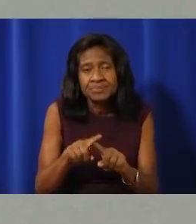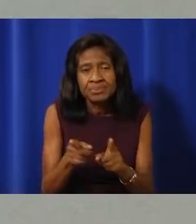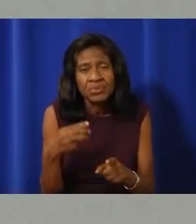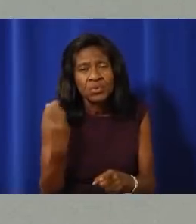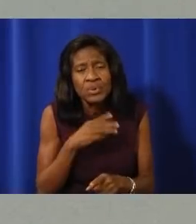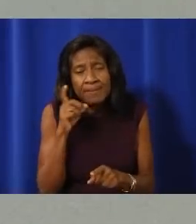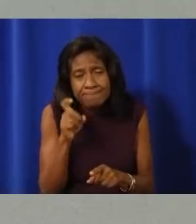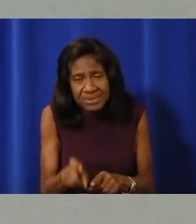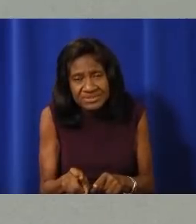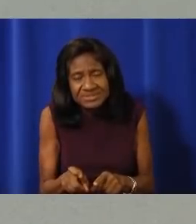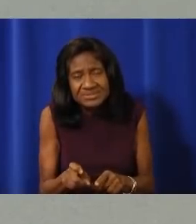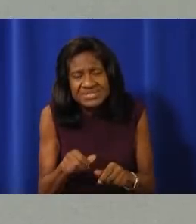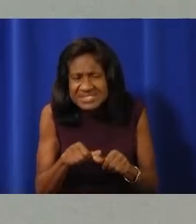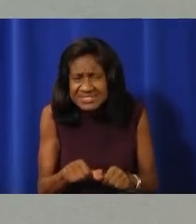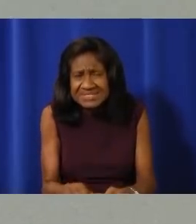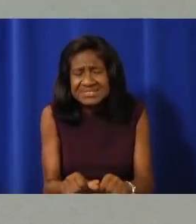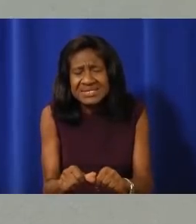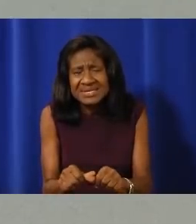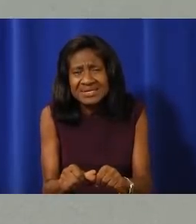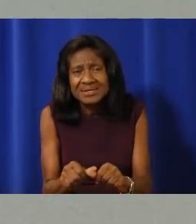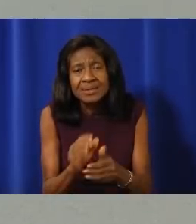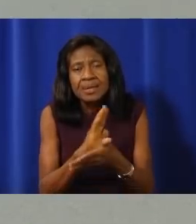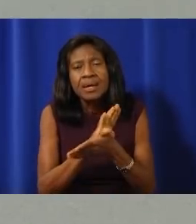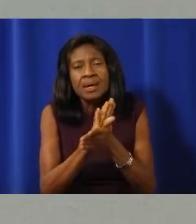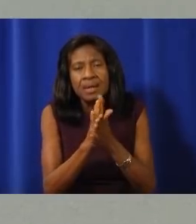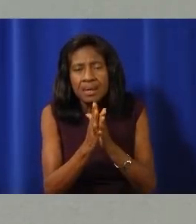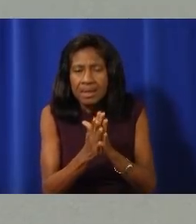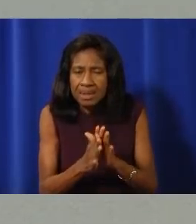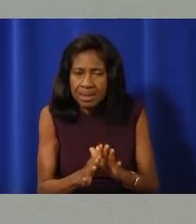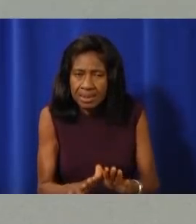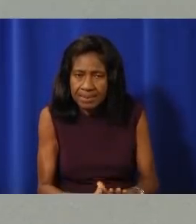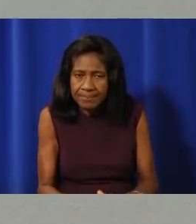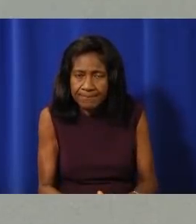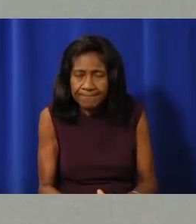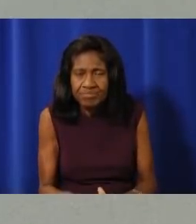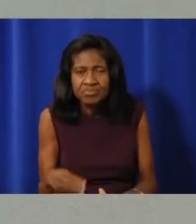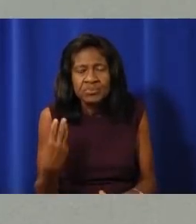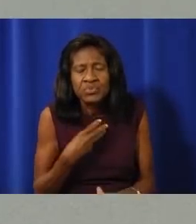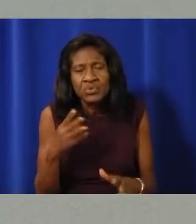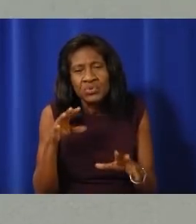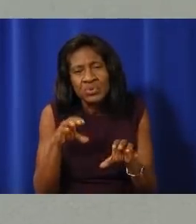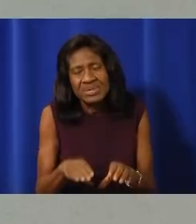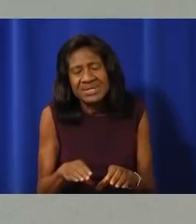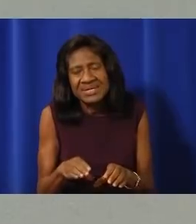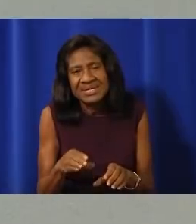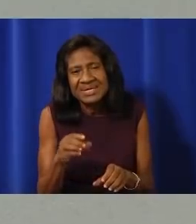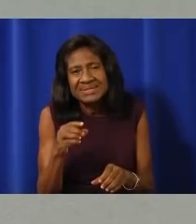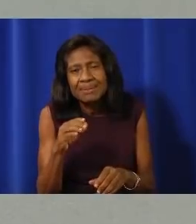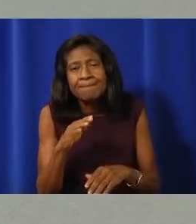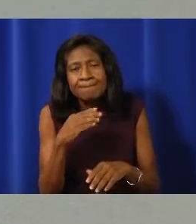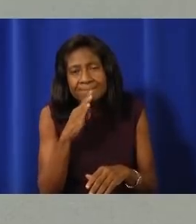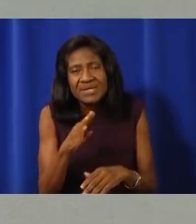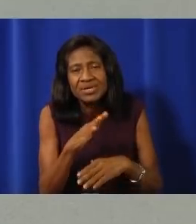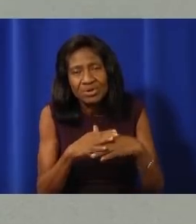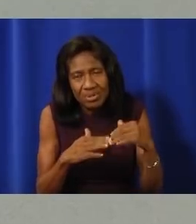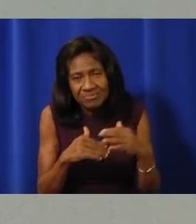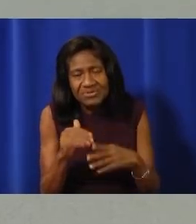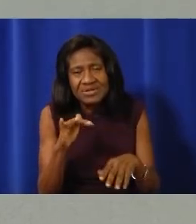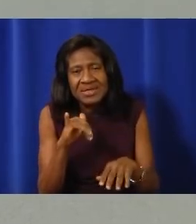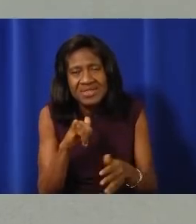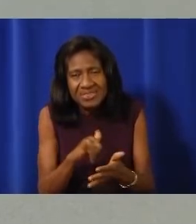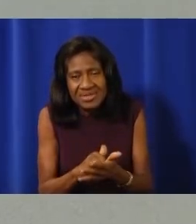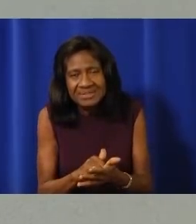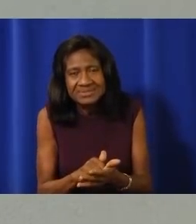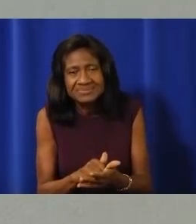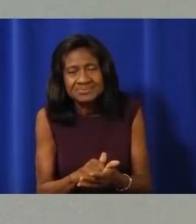remain calm, and I do believe we can take great comfort from the fact that our vaccination rates give us a lot of